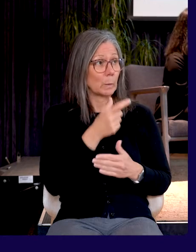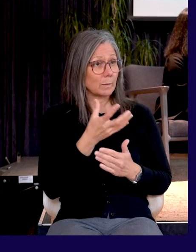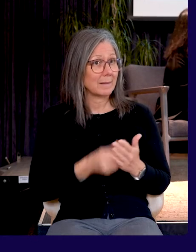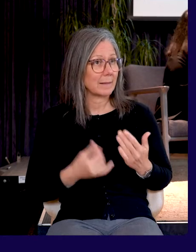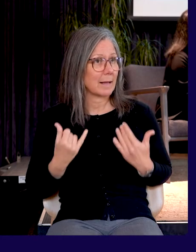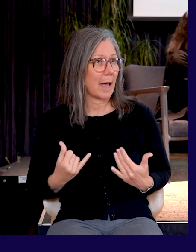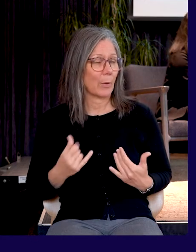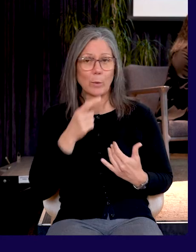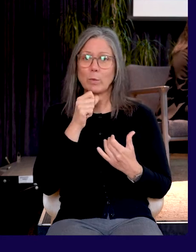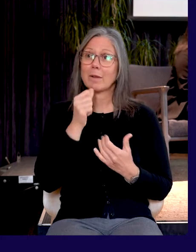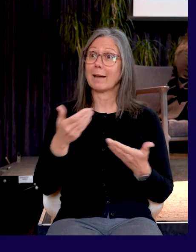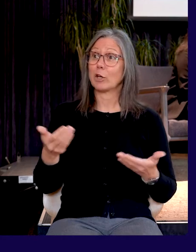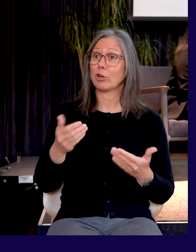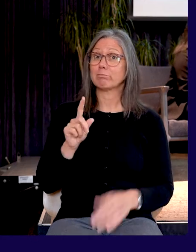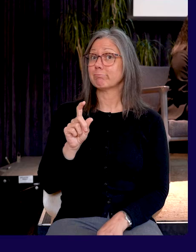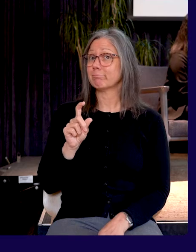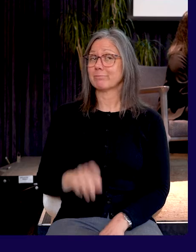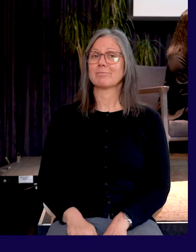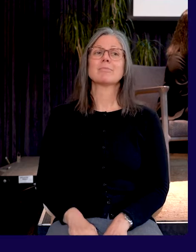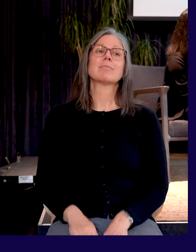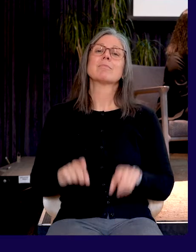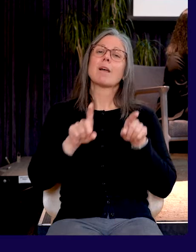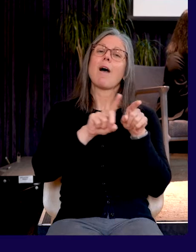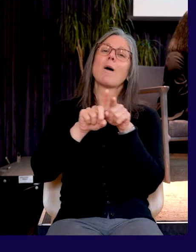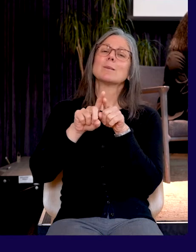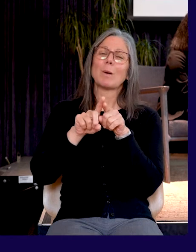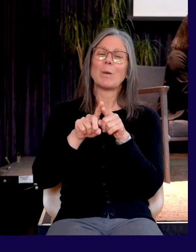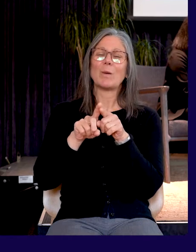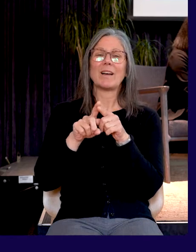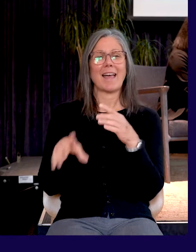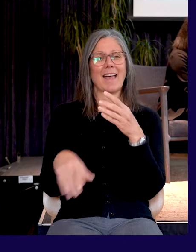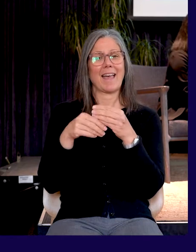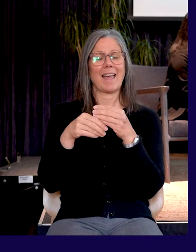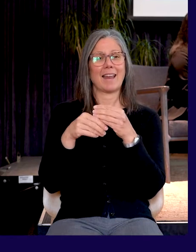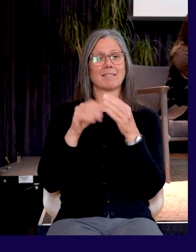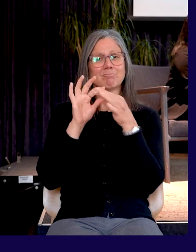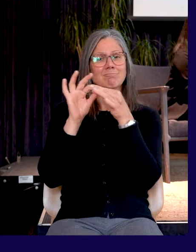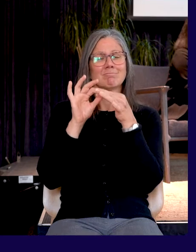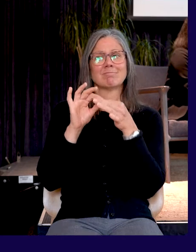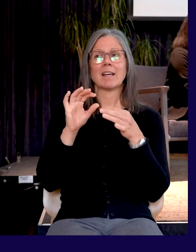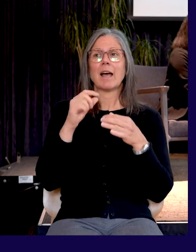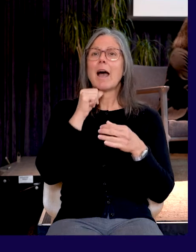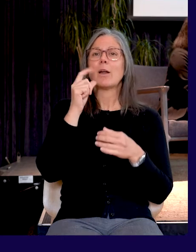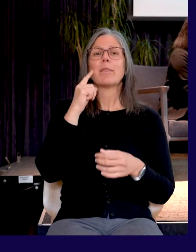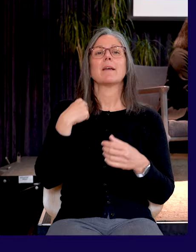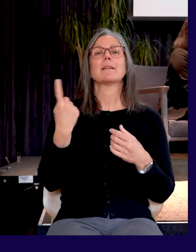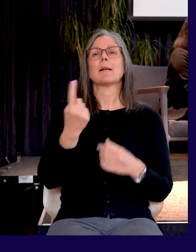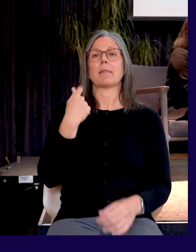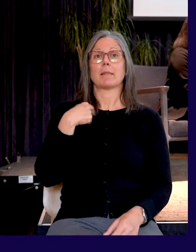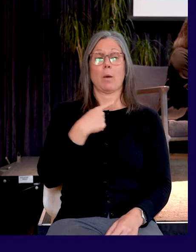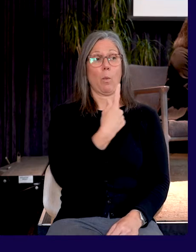here? I love that. And to build off of that, collaboration, I don't think this is something that can be fixed by